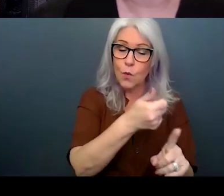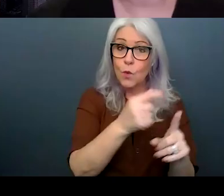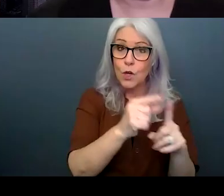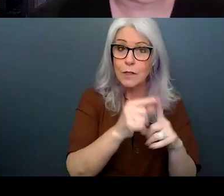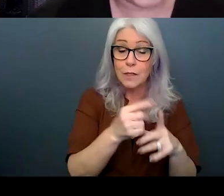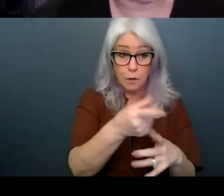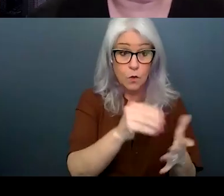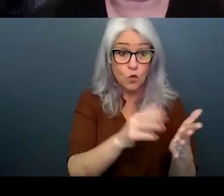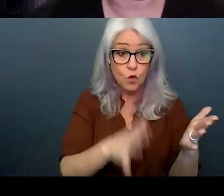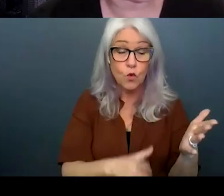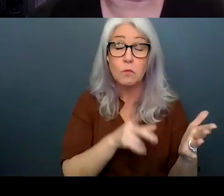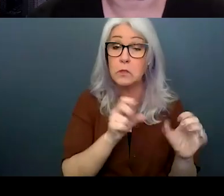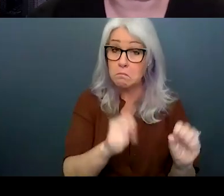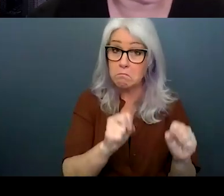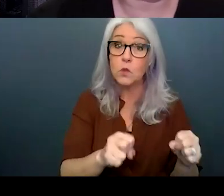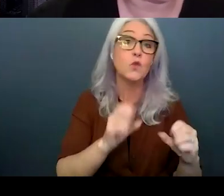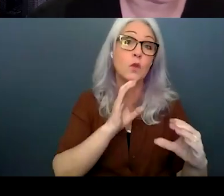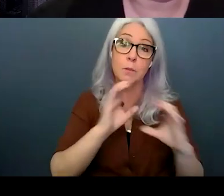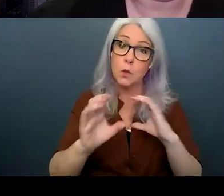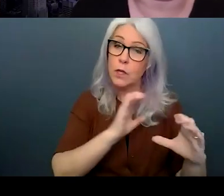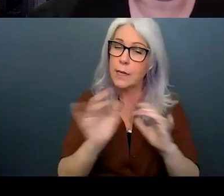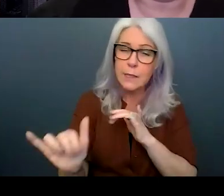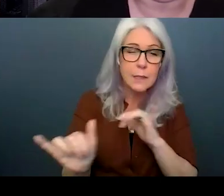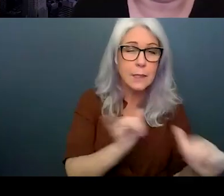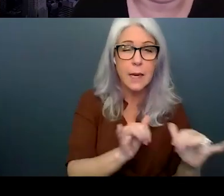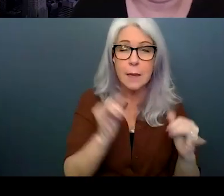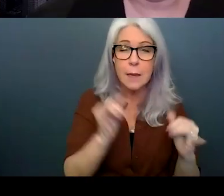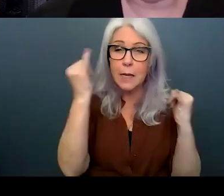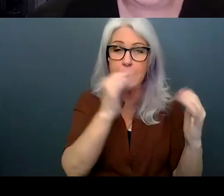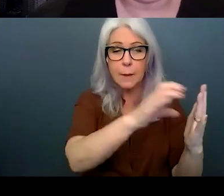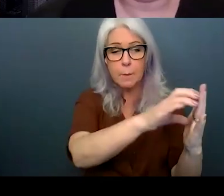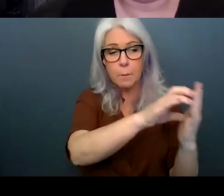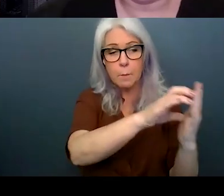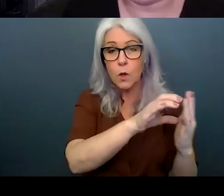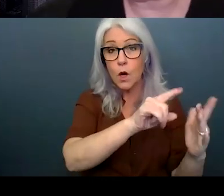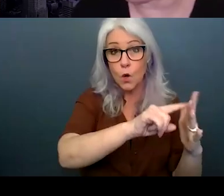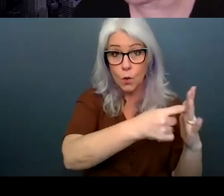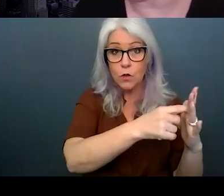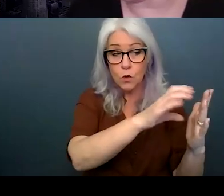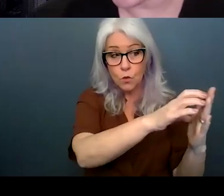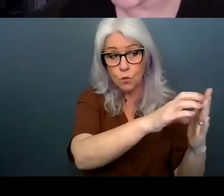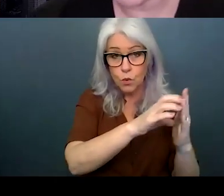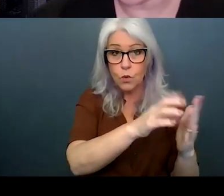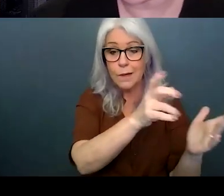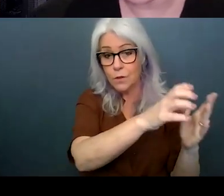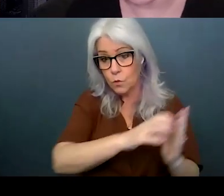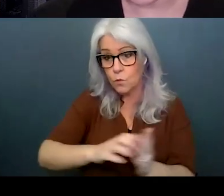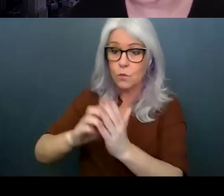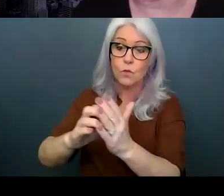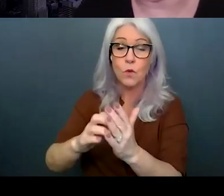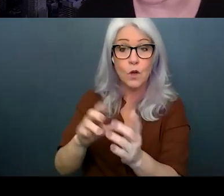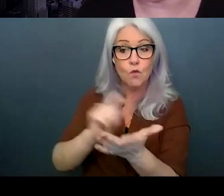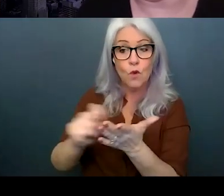the student was able to communicate the same idea of the original source while writing it in their own voice,